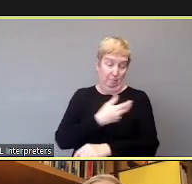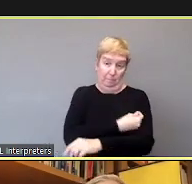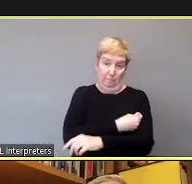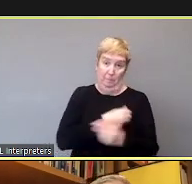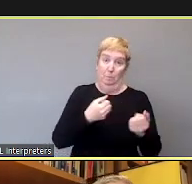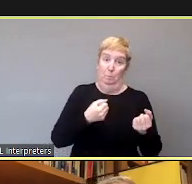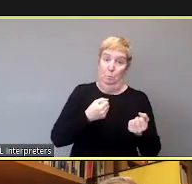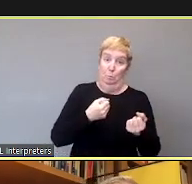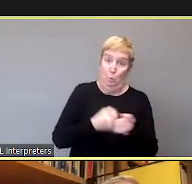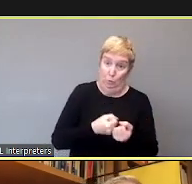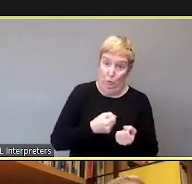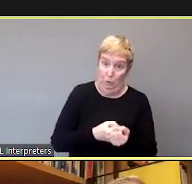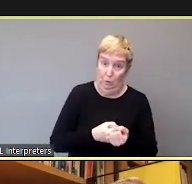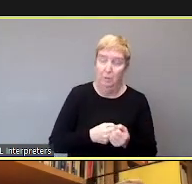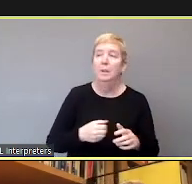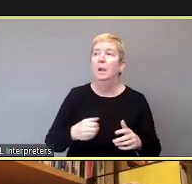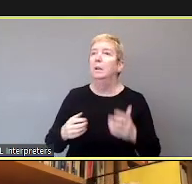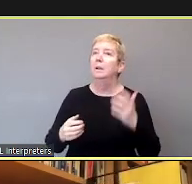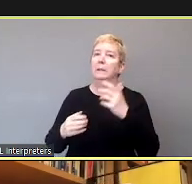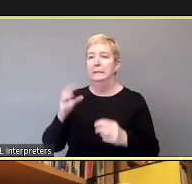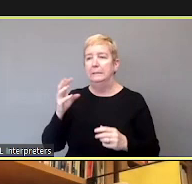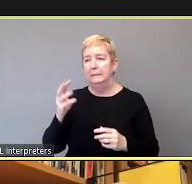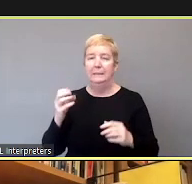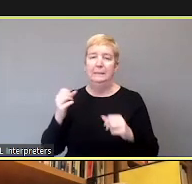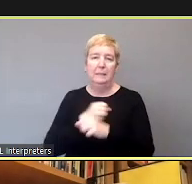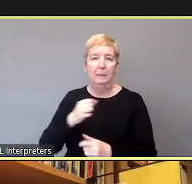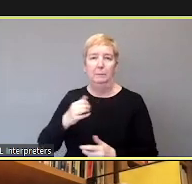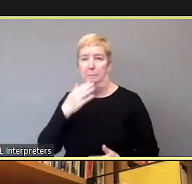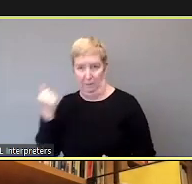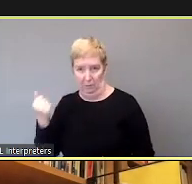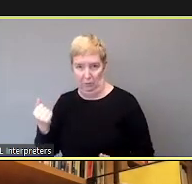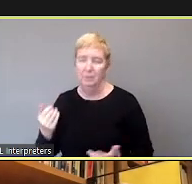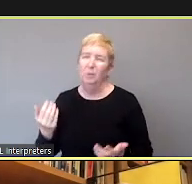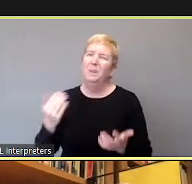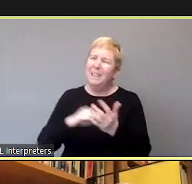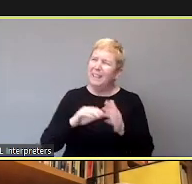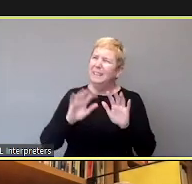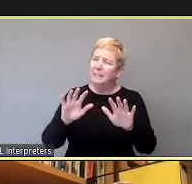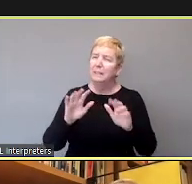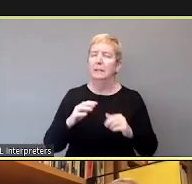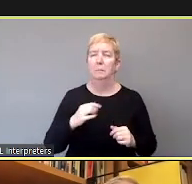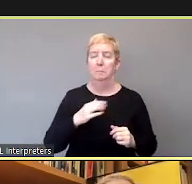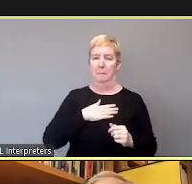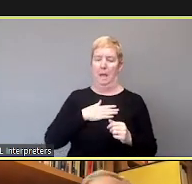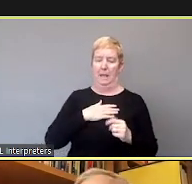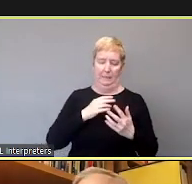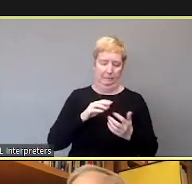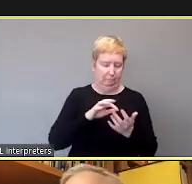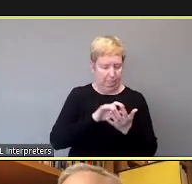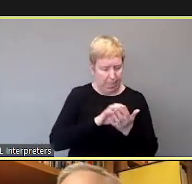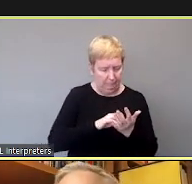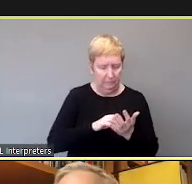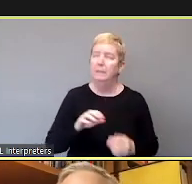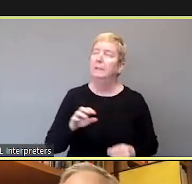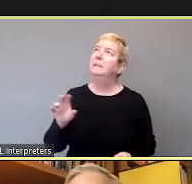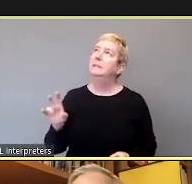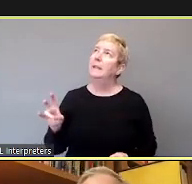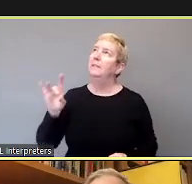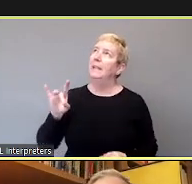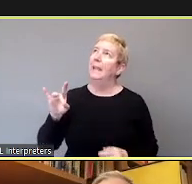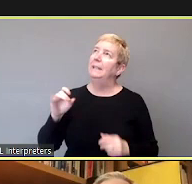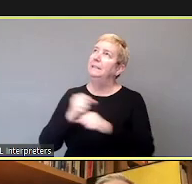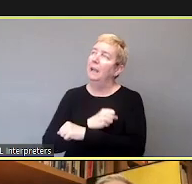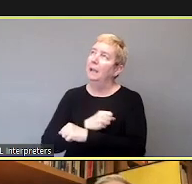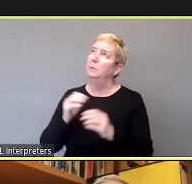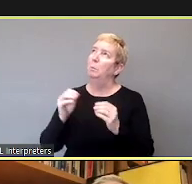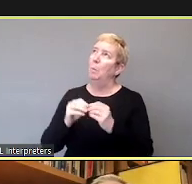to the ones with a booster. And so again, just quickly with my calculator, 78 times more likely to die from